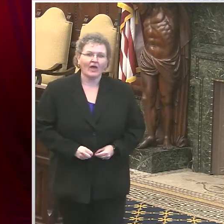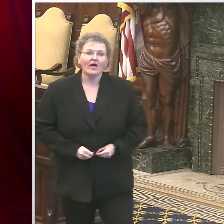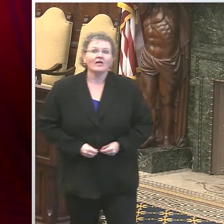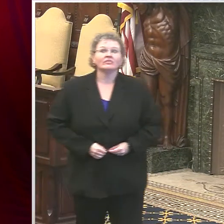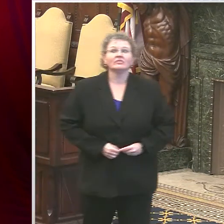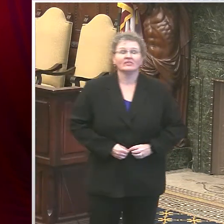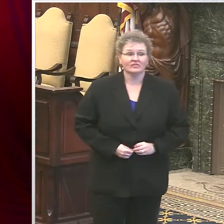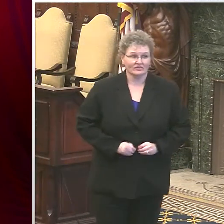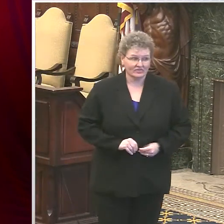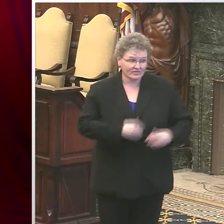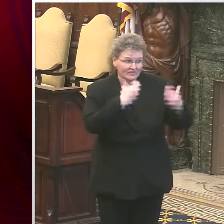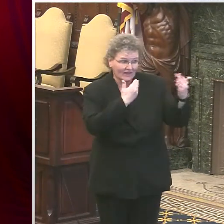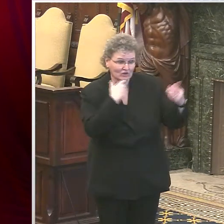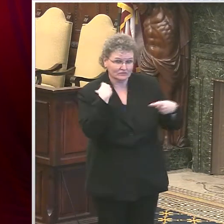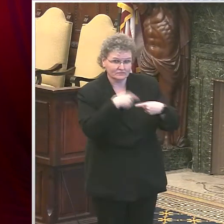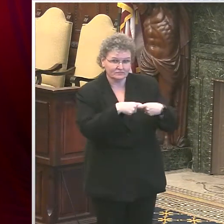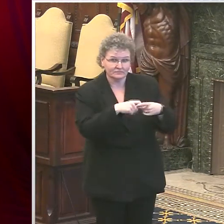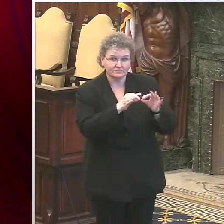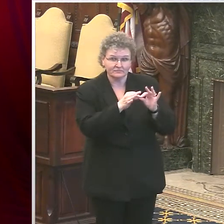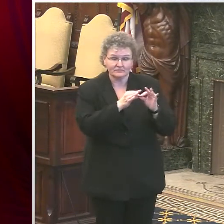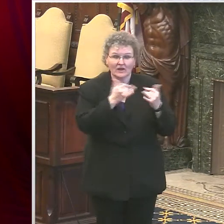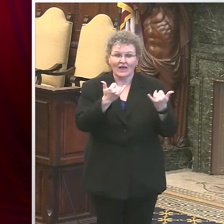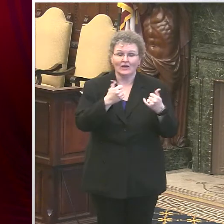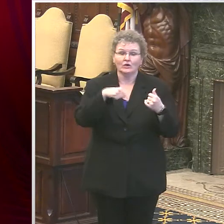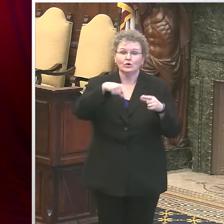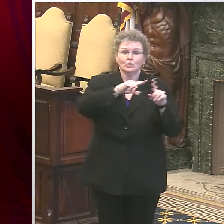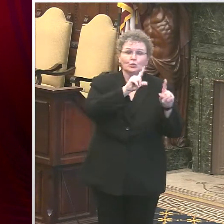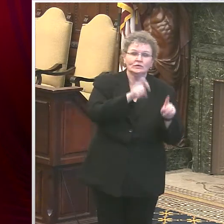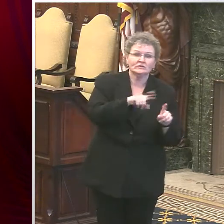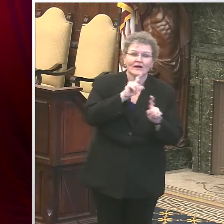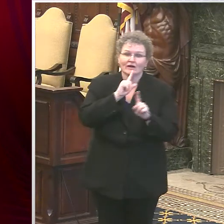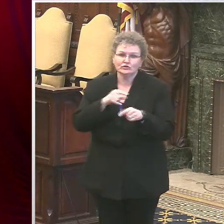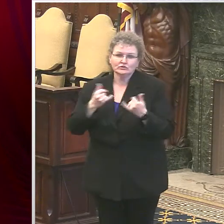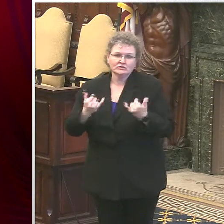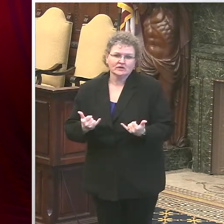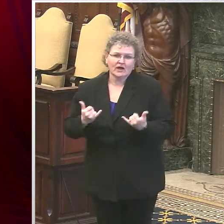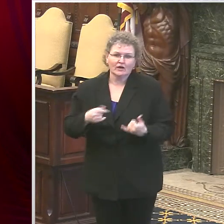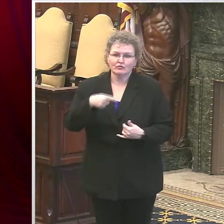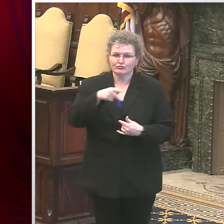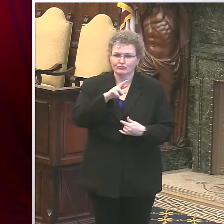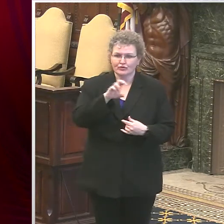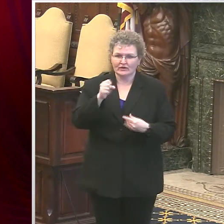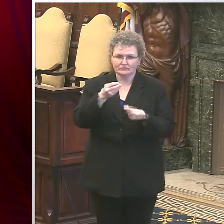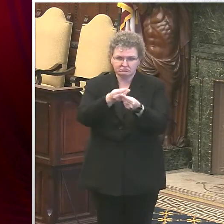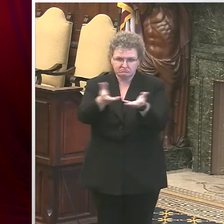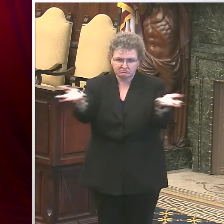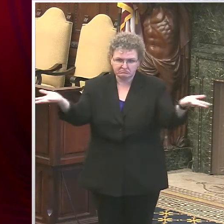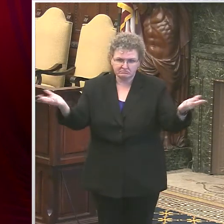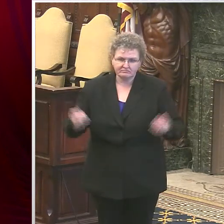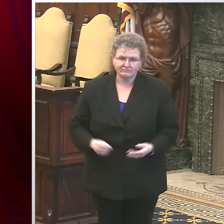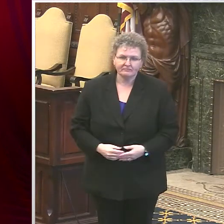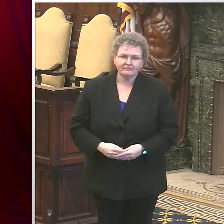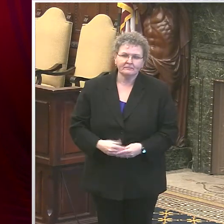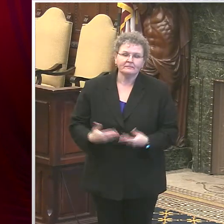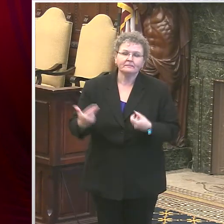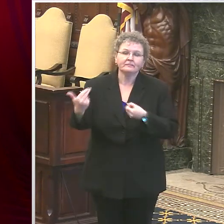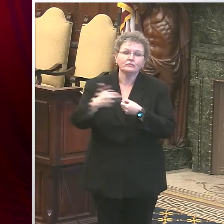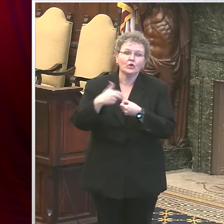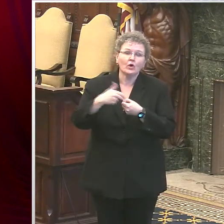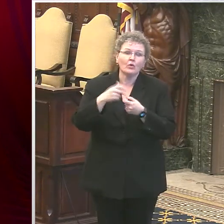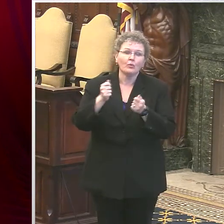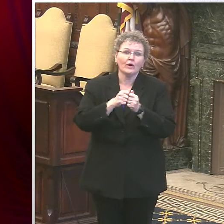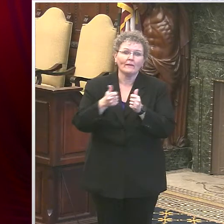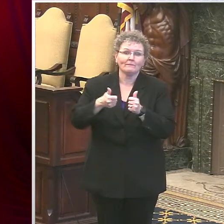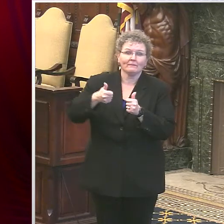We are now going to move to the Q&A portion for members of the press. And today we are pleased again to be joined by Managing